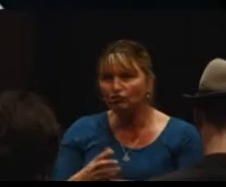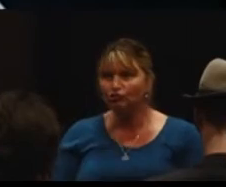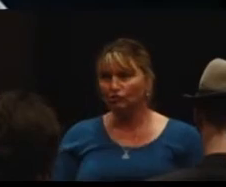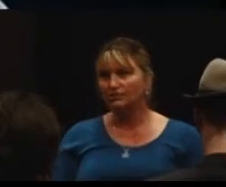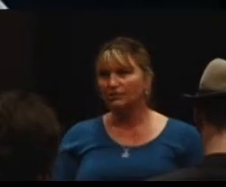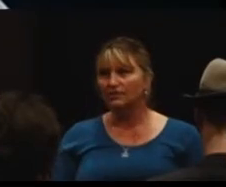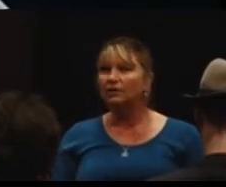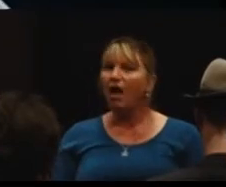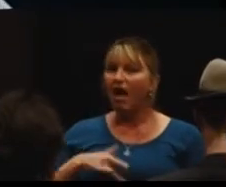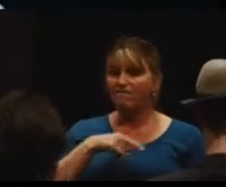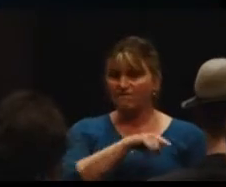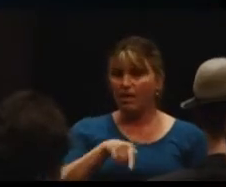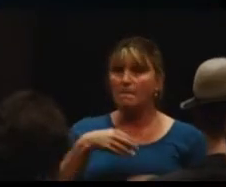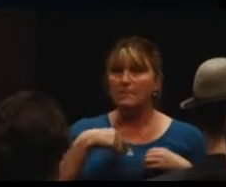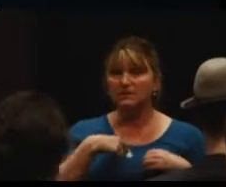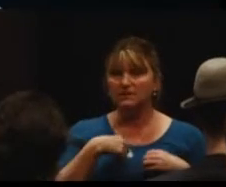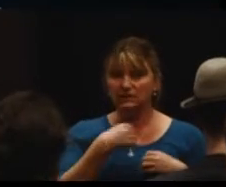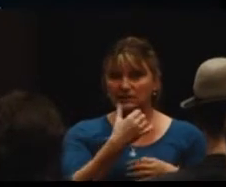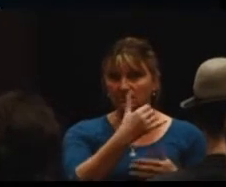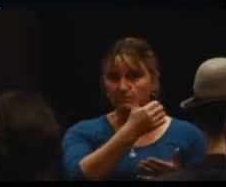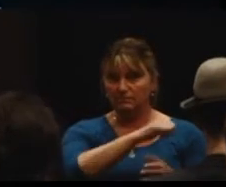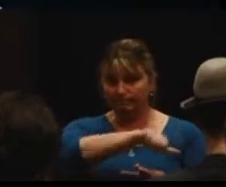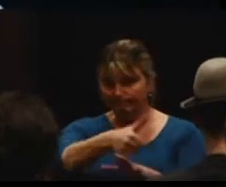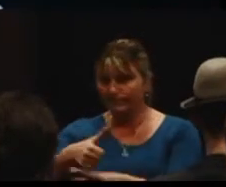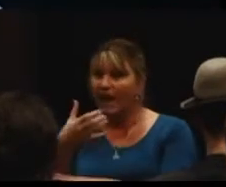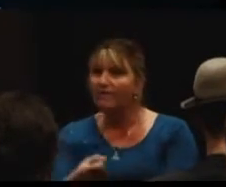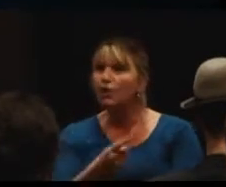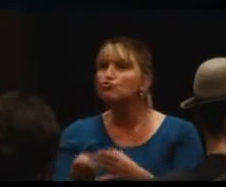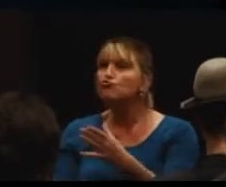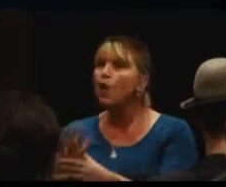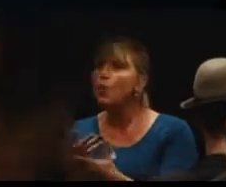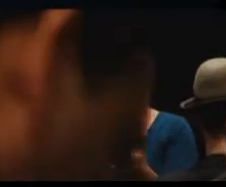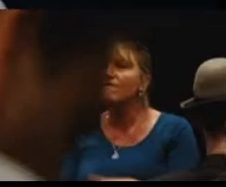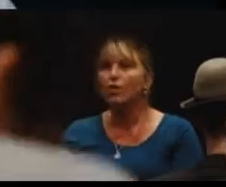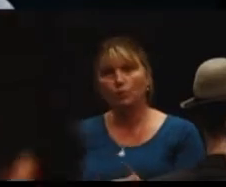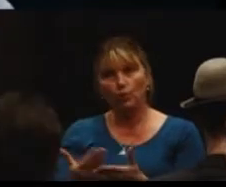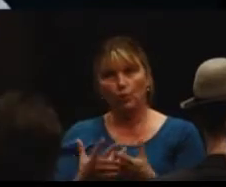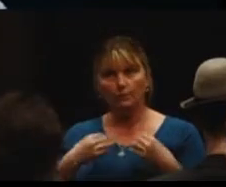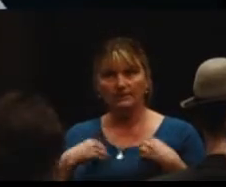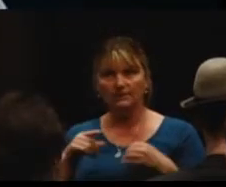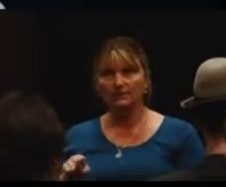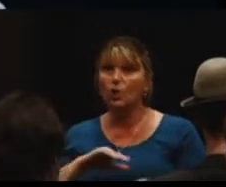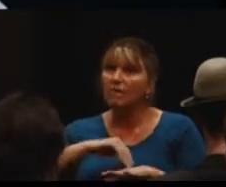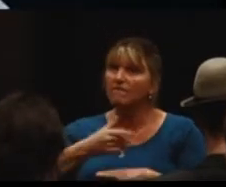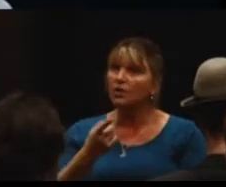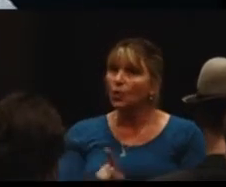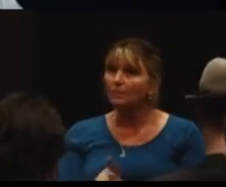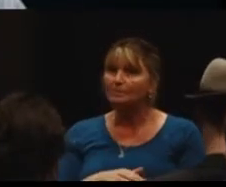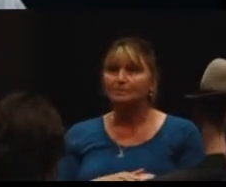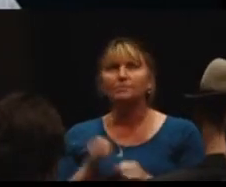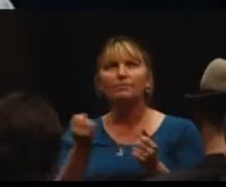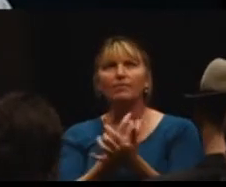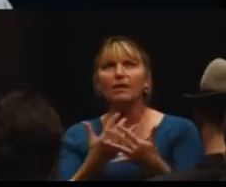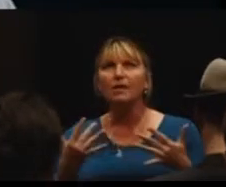the existing businesses. The growth comes from the new businesses. And one of the effects of that is that a lot of the